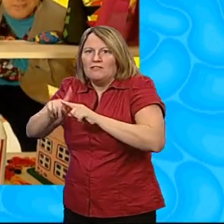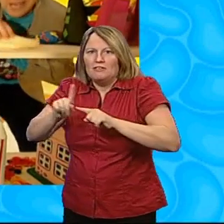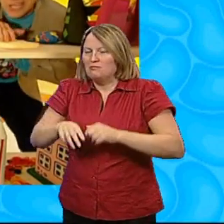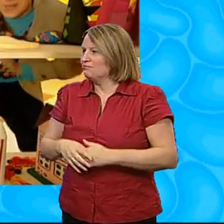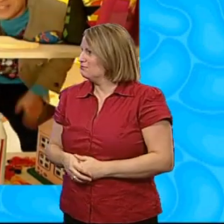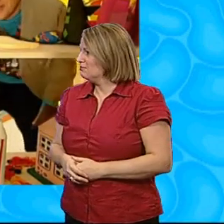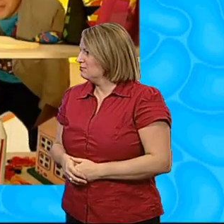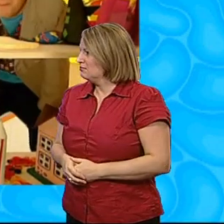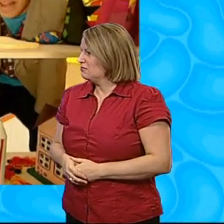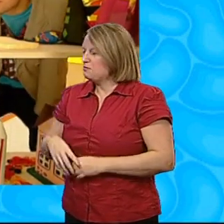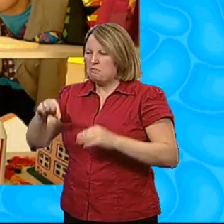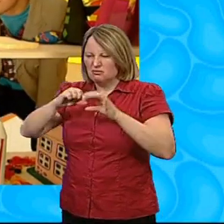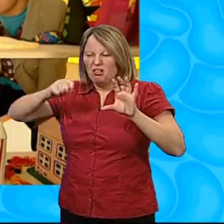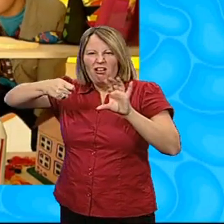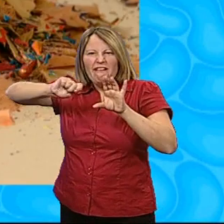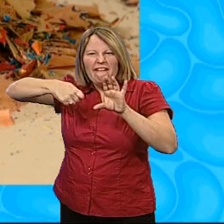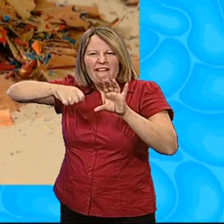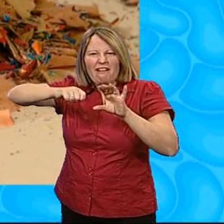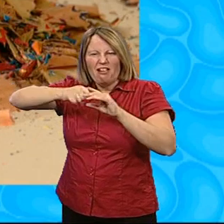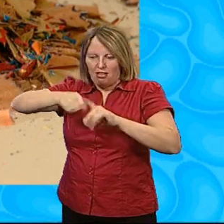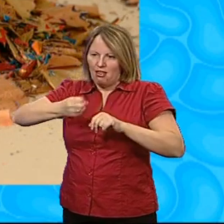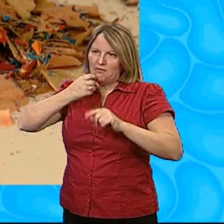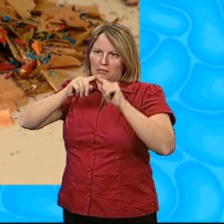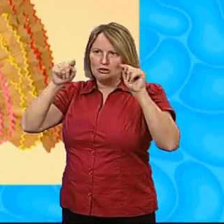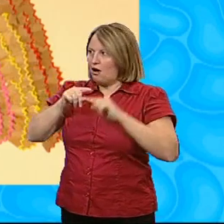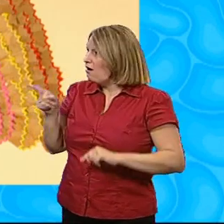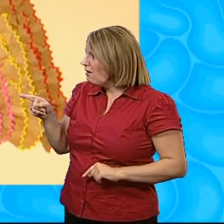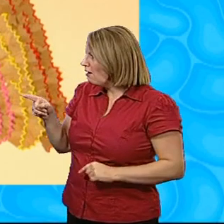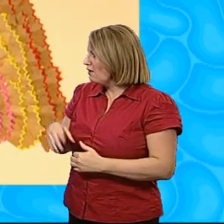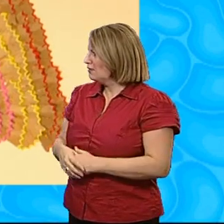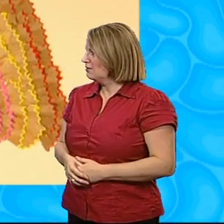another. You can turn some pencil shavings into a lovely picture.